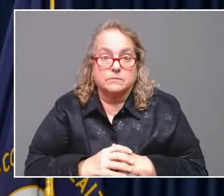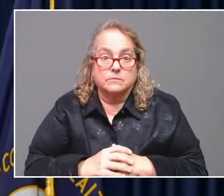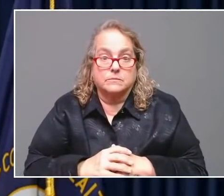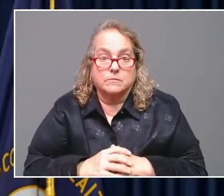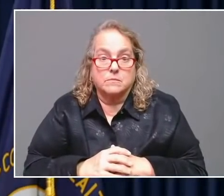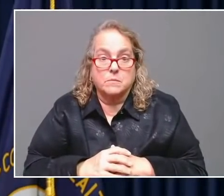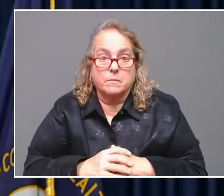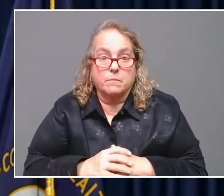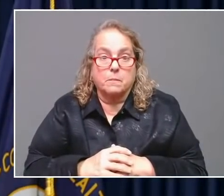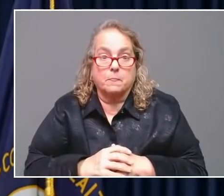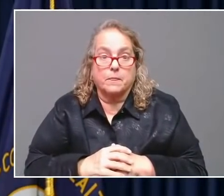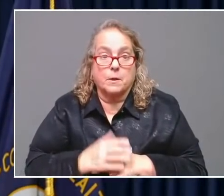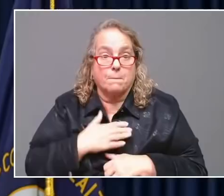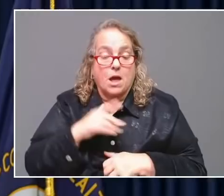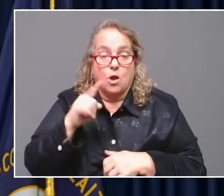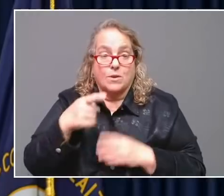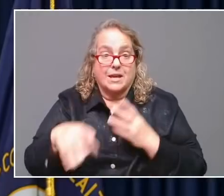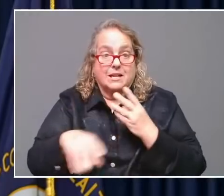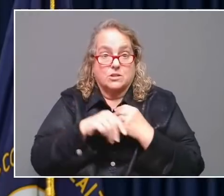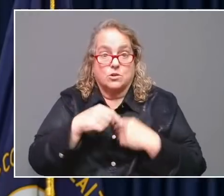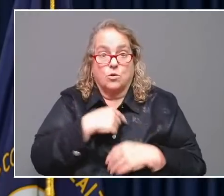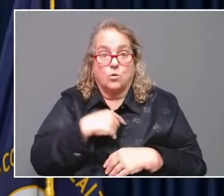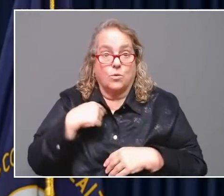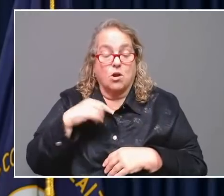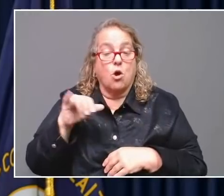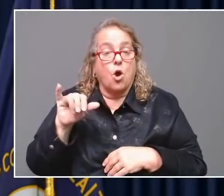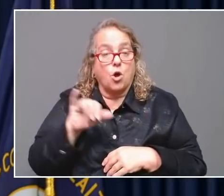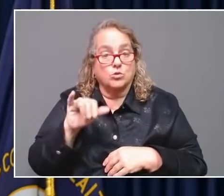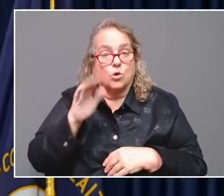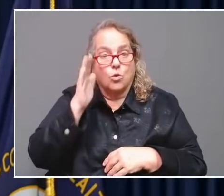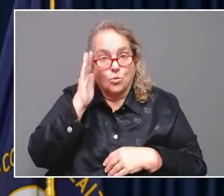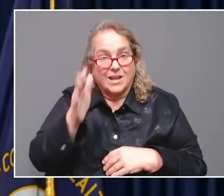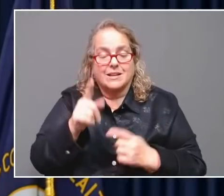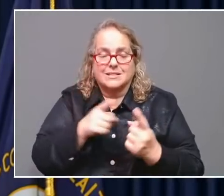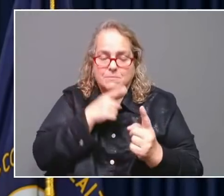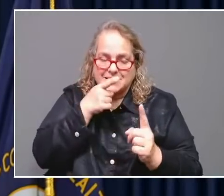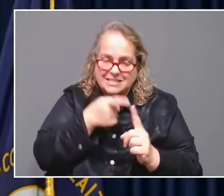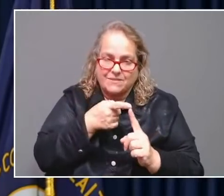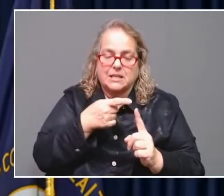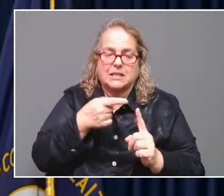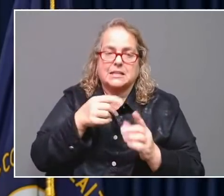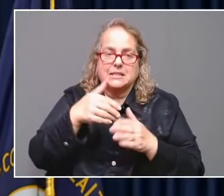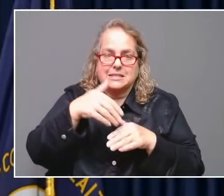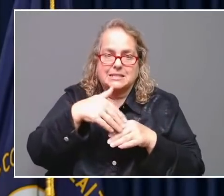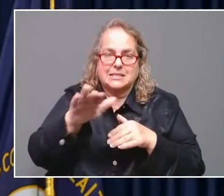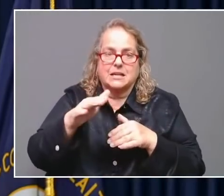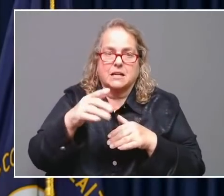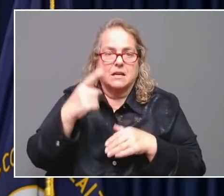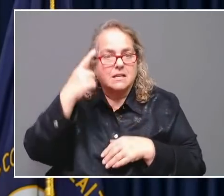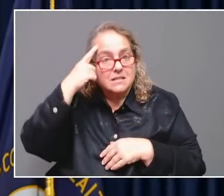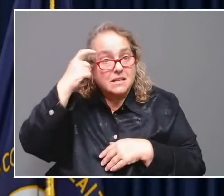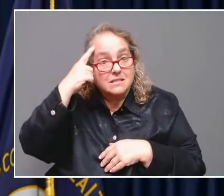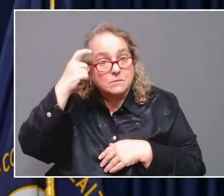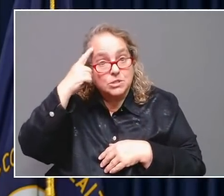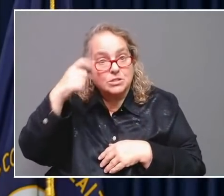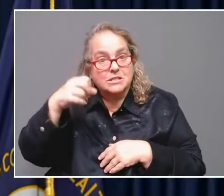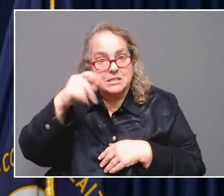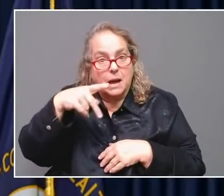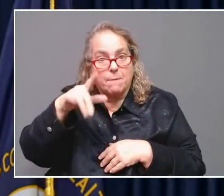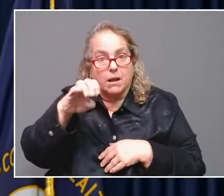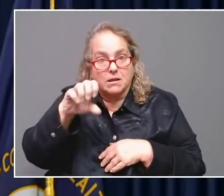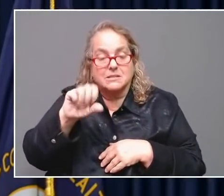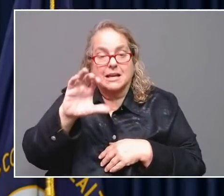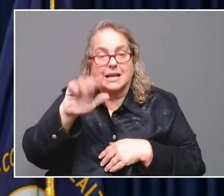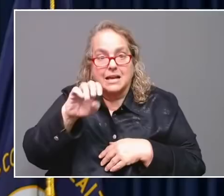And my only addition is we also will specifically send suspicious samples, cases, people that